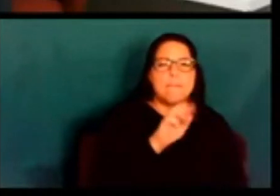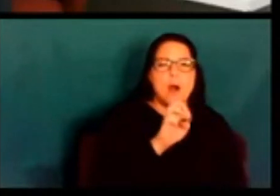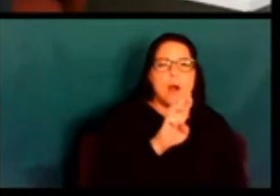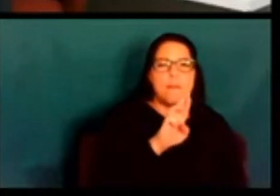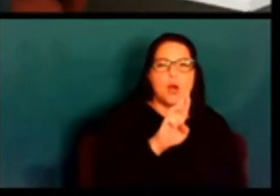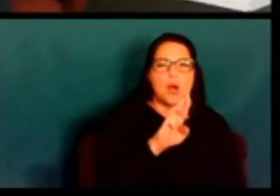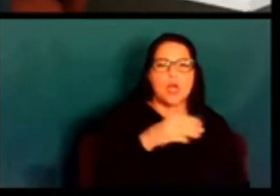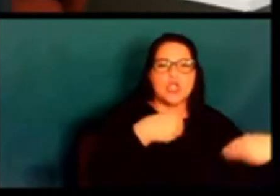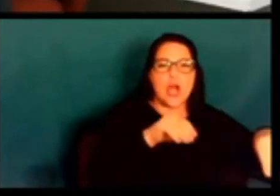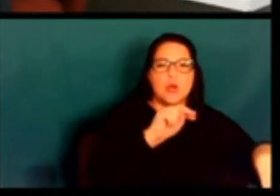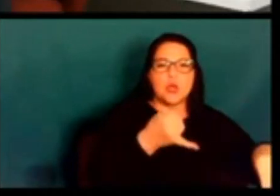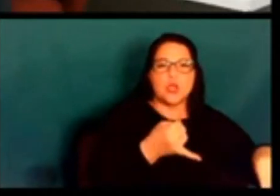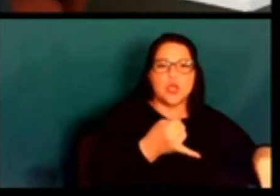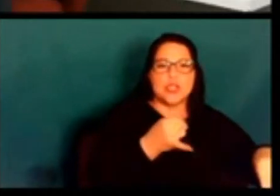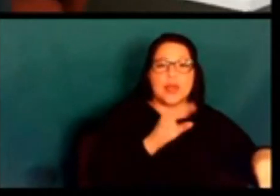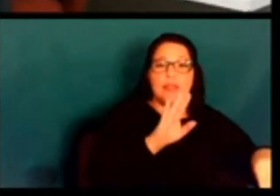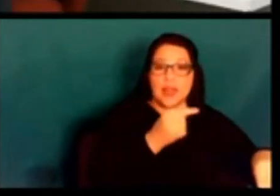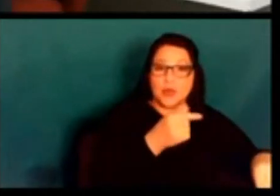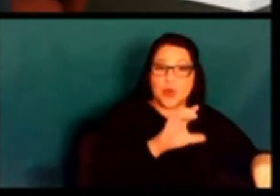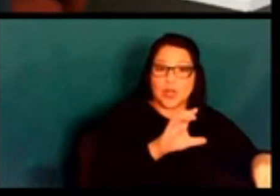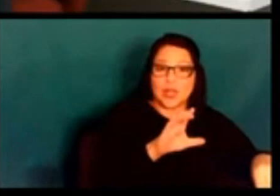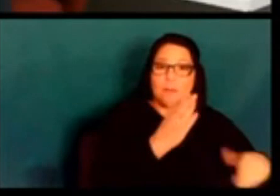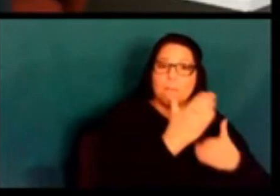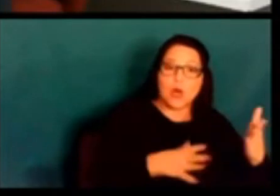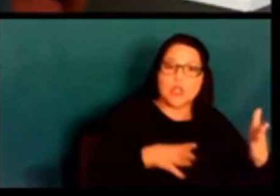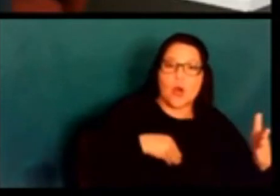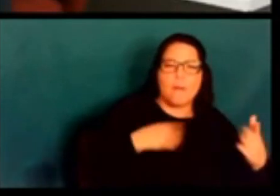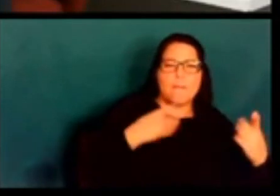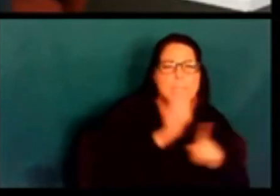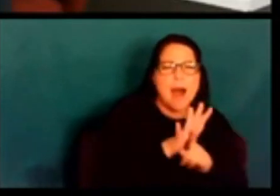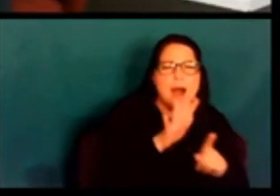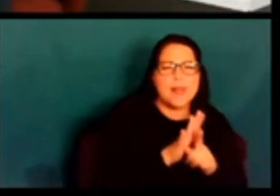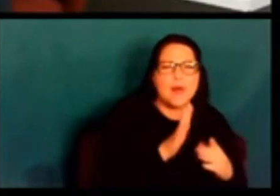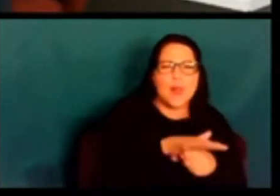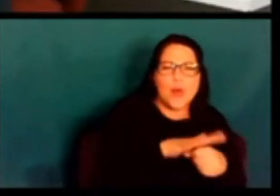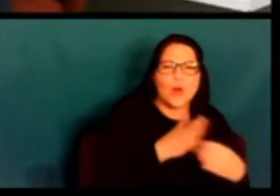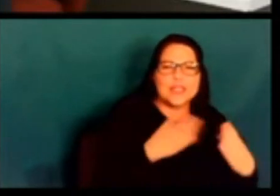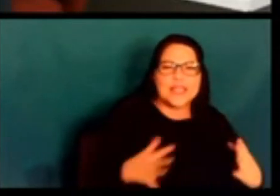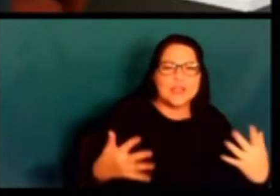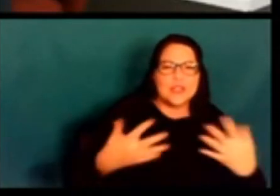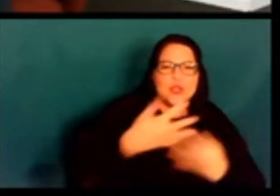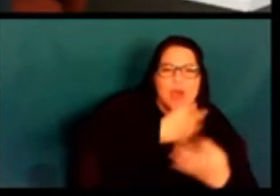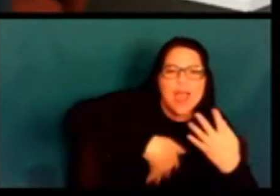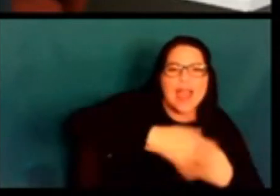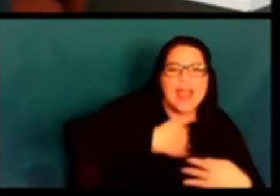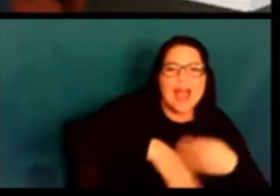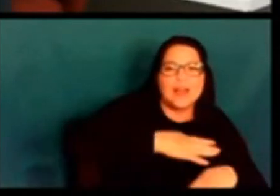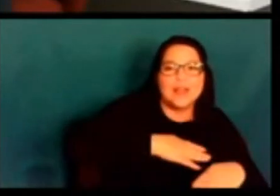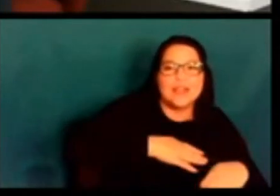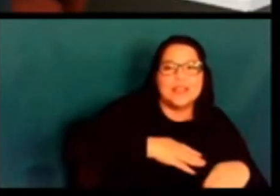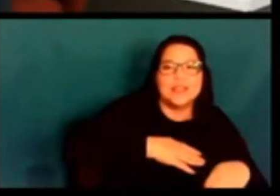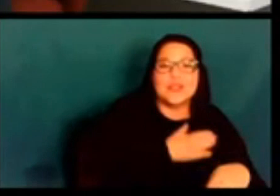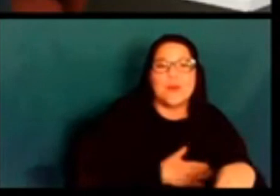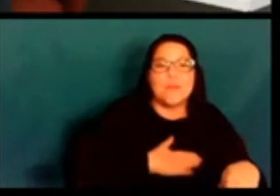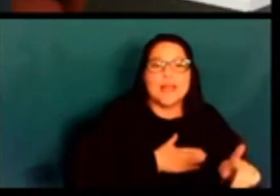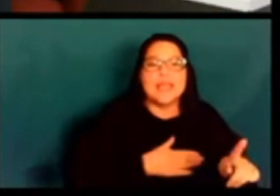that Clinton partially owned and that was a popular hangout spot for local singers and musicians? So please write your